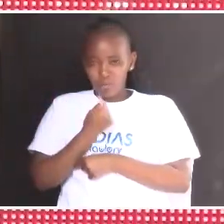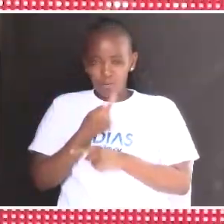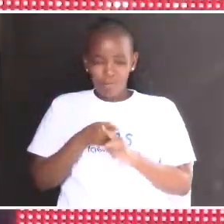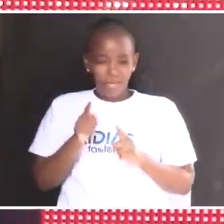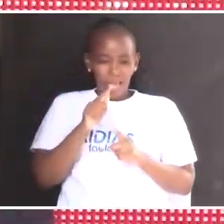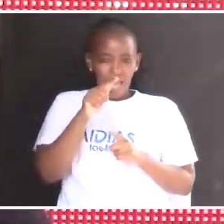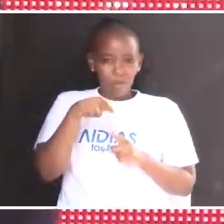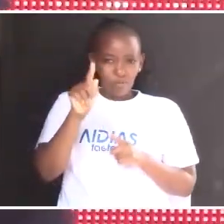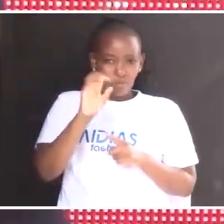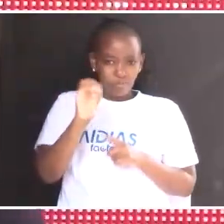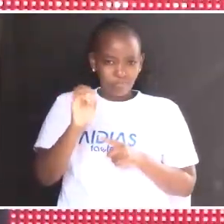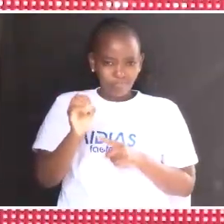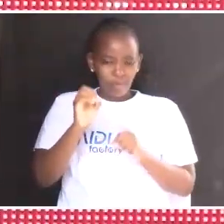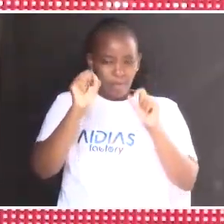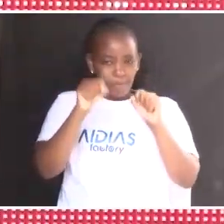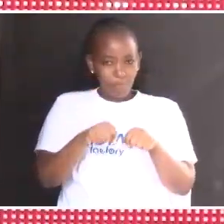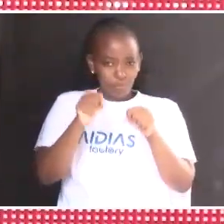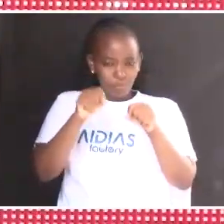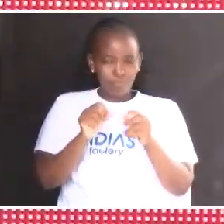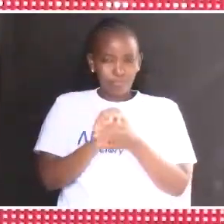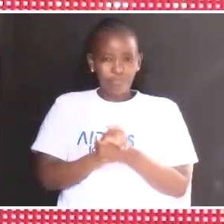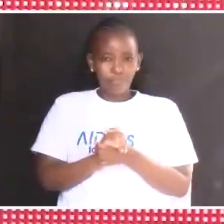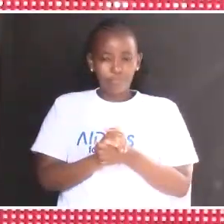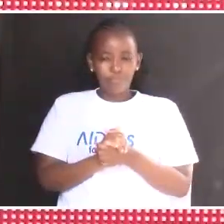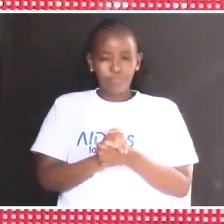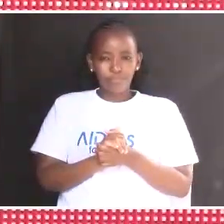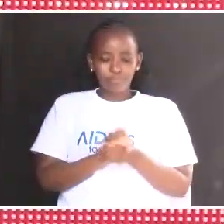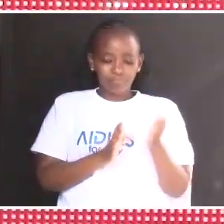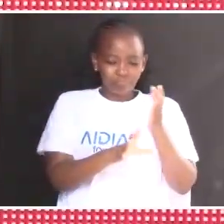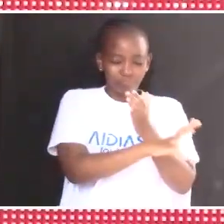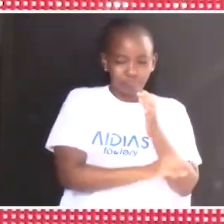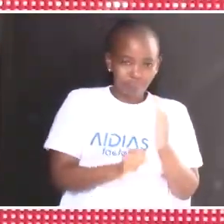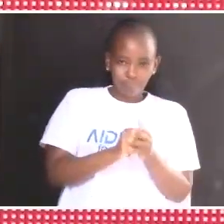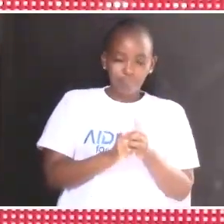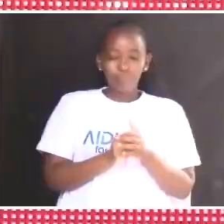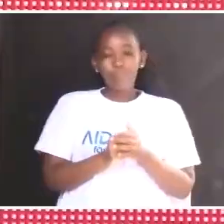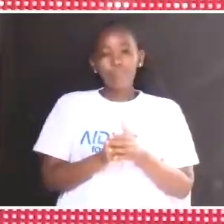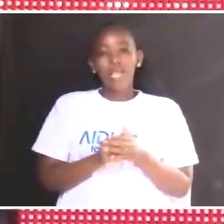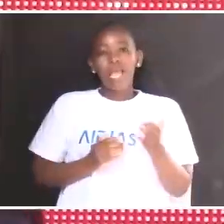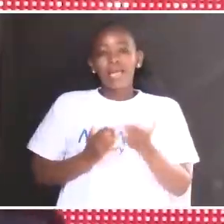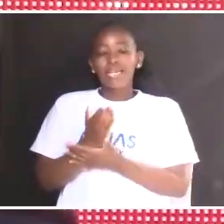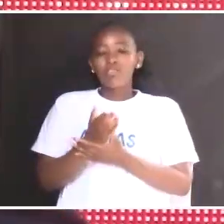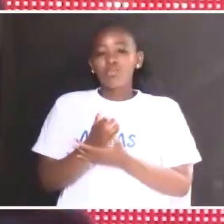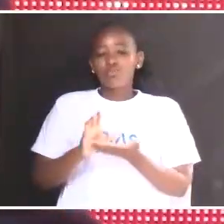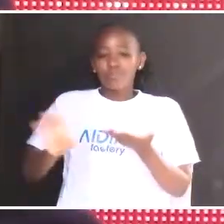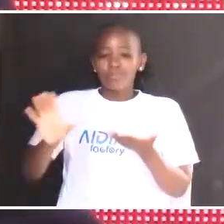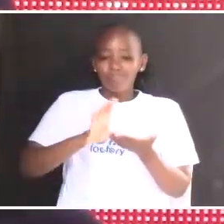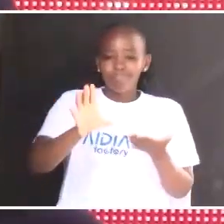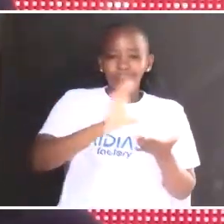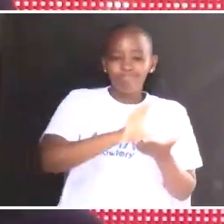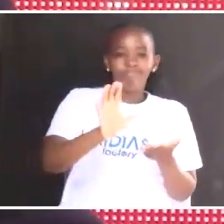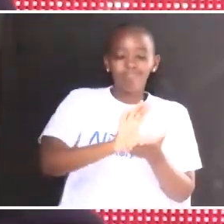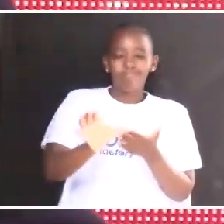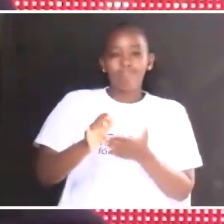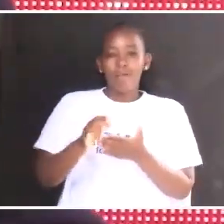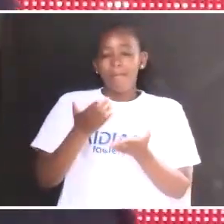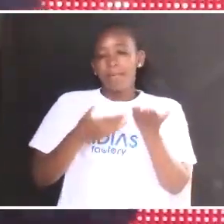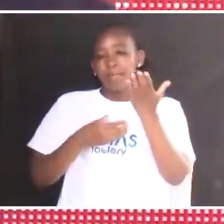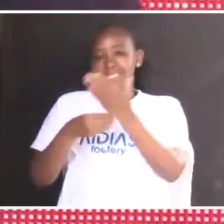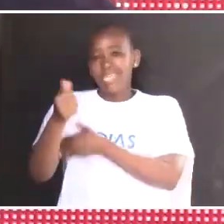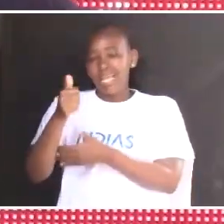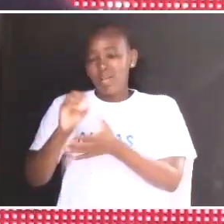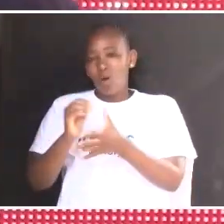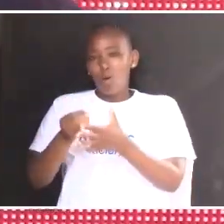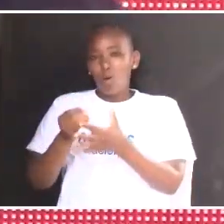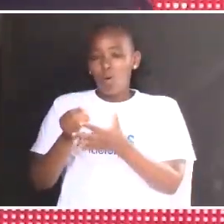authorize, then you can actually, it is actually an infringement. Right to distribute either by way of sale or for hire, it is